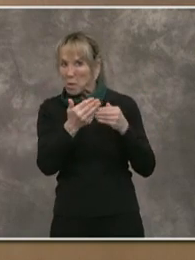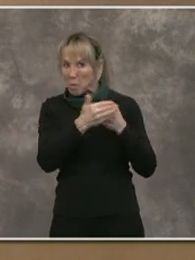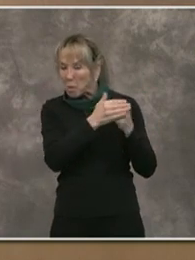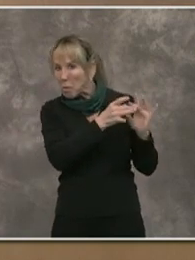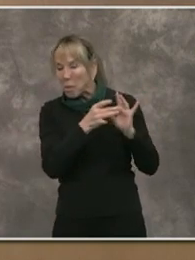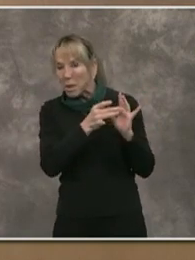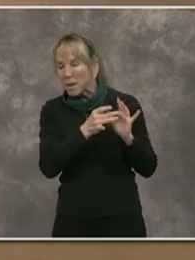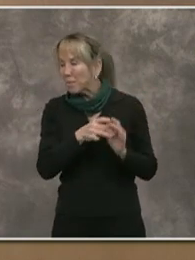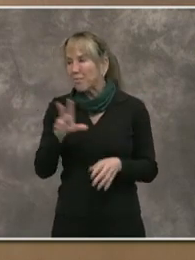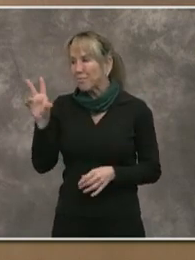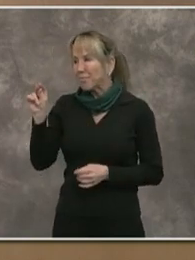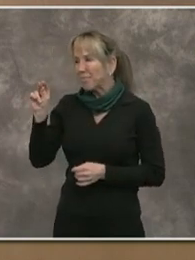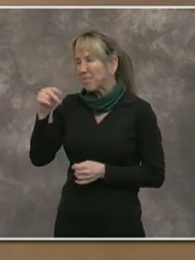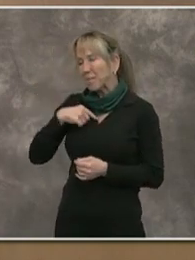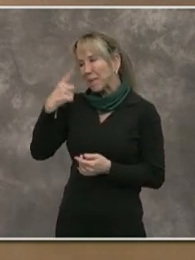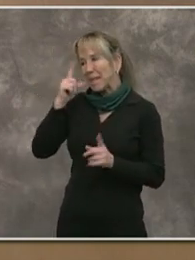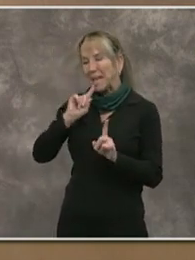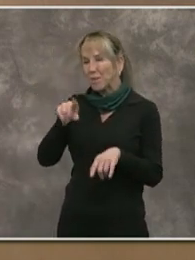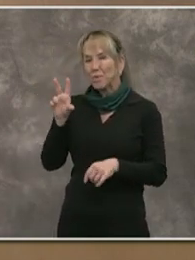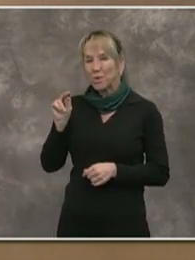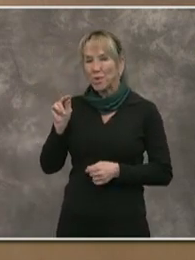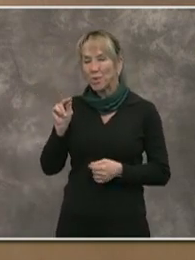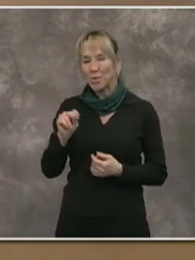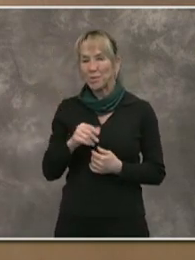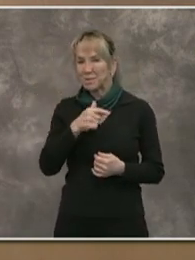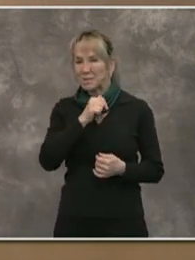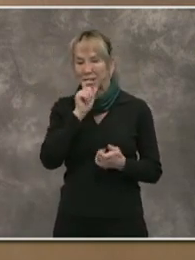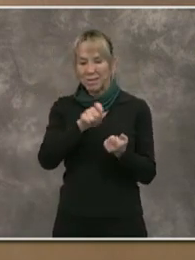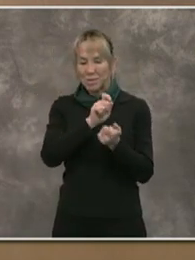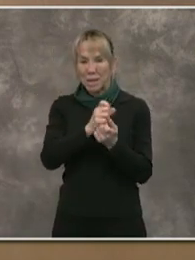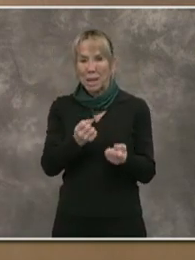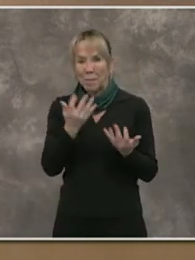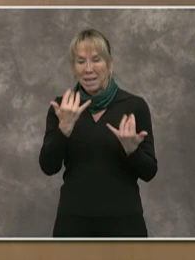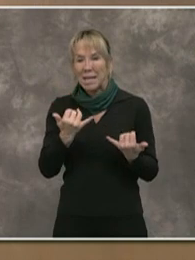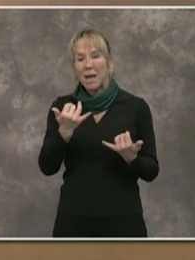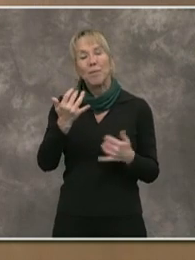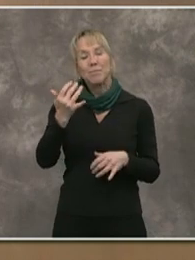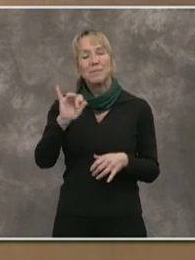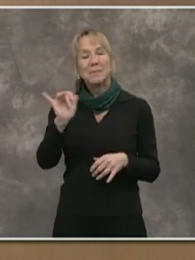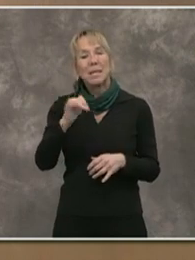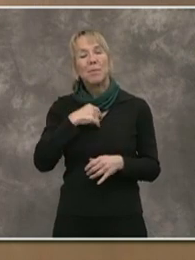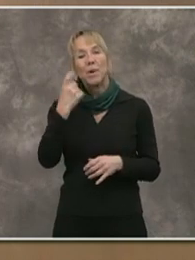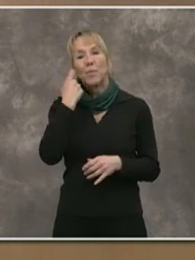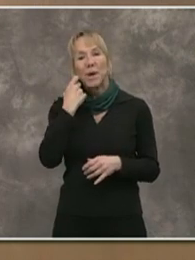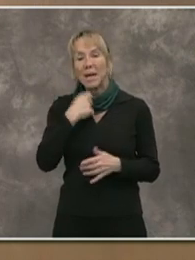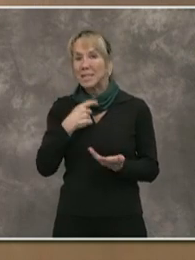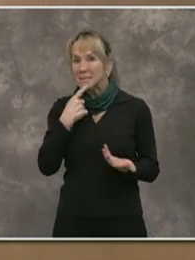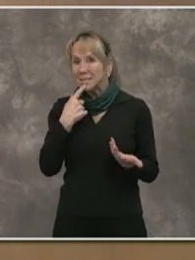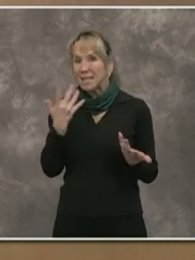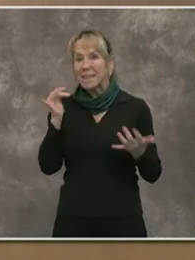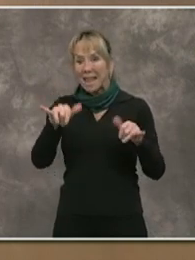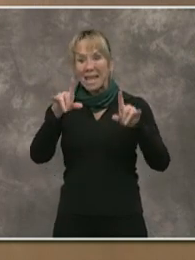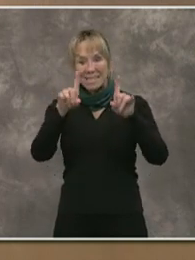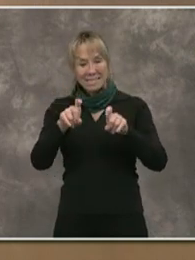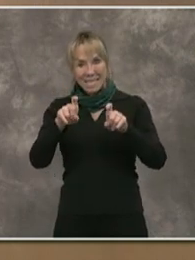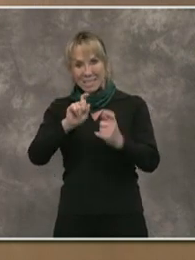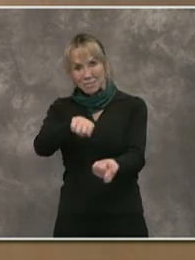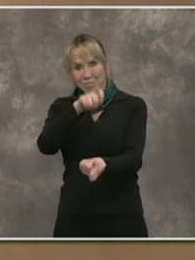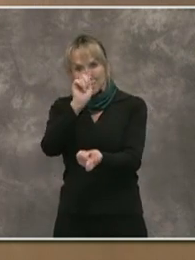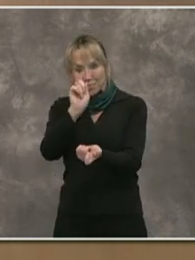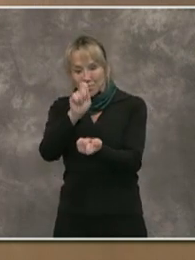I think the answer is no, and it goes back to previous questions that I answered, that the amount of testing is not where we would like it to